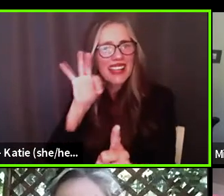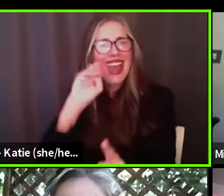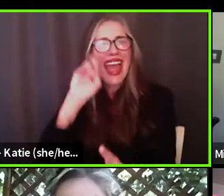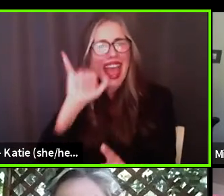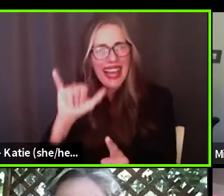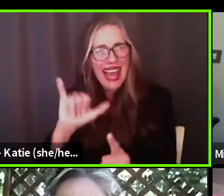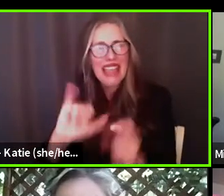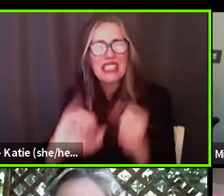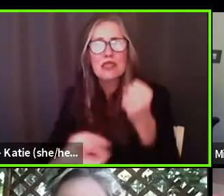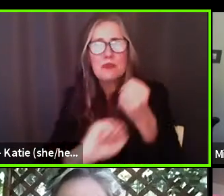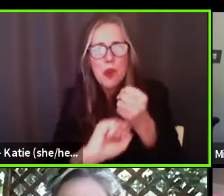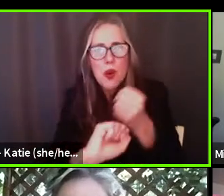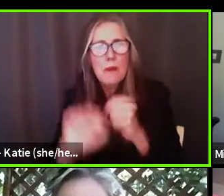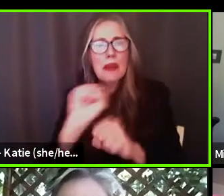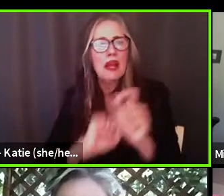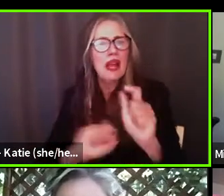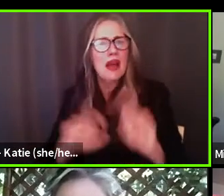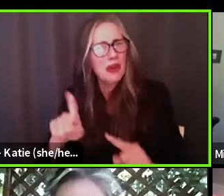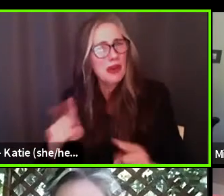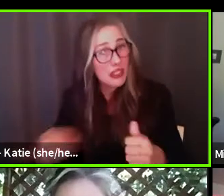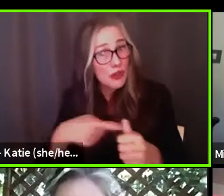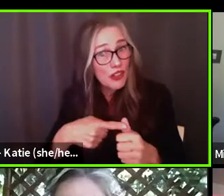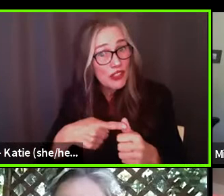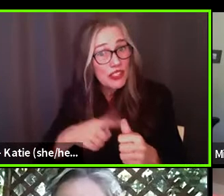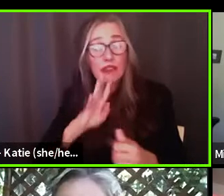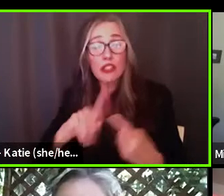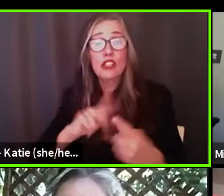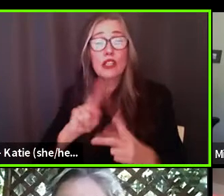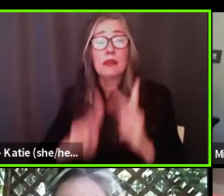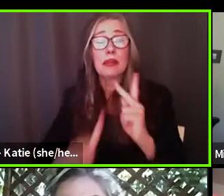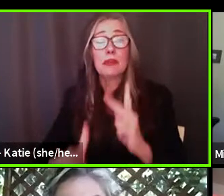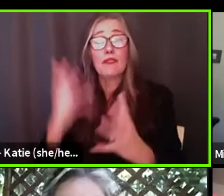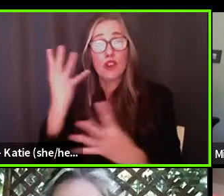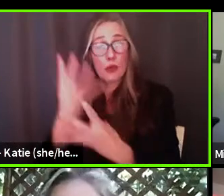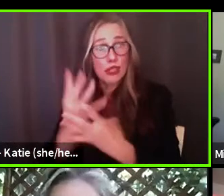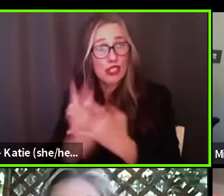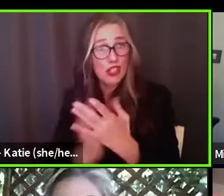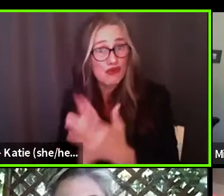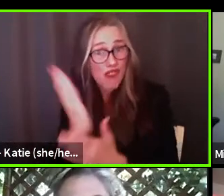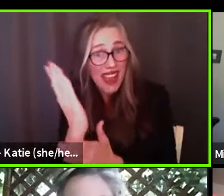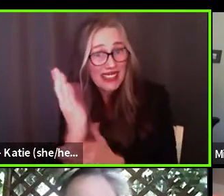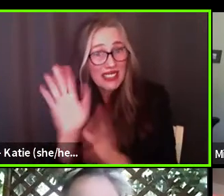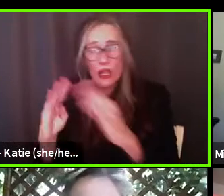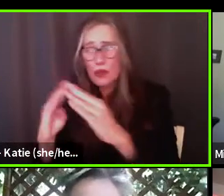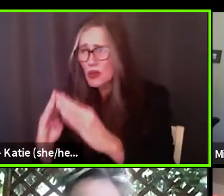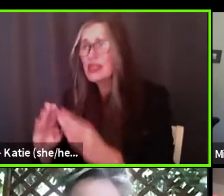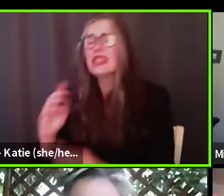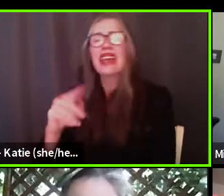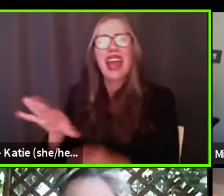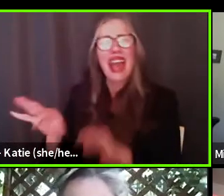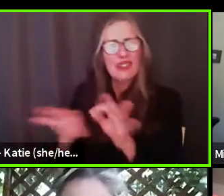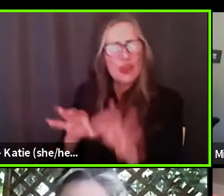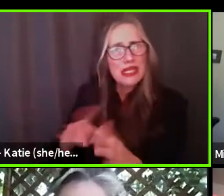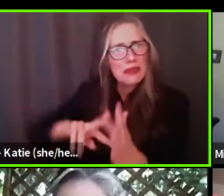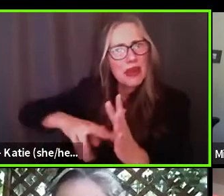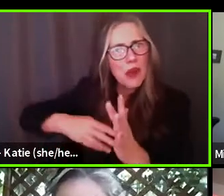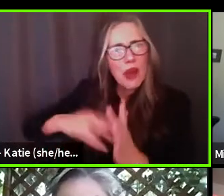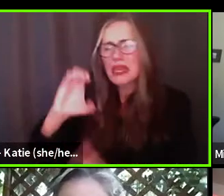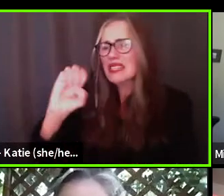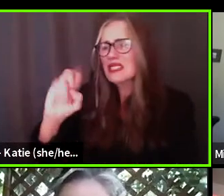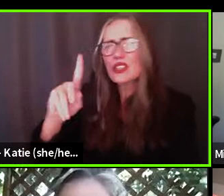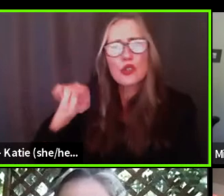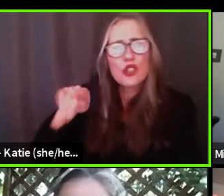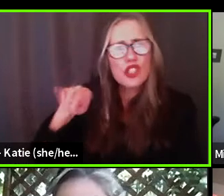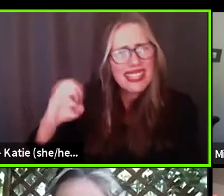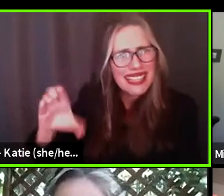people in the prisoner rights community about the history of eugenics and what it is why it's bad why it was an early victory of the civil rights movement